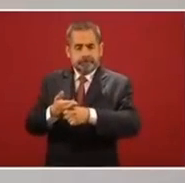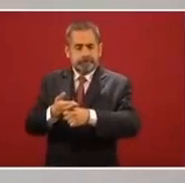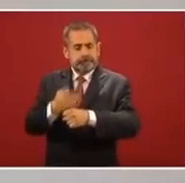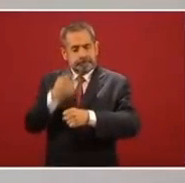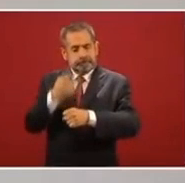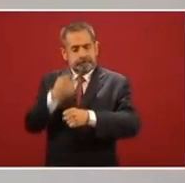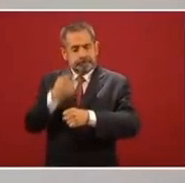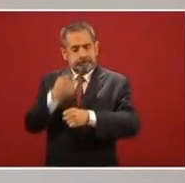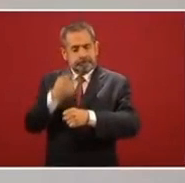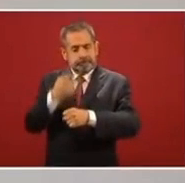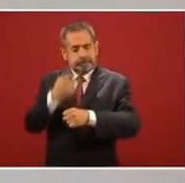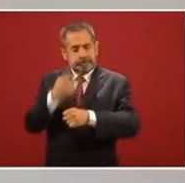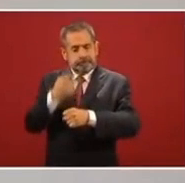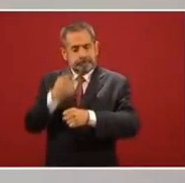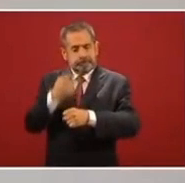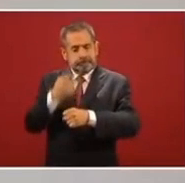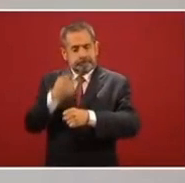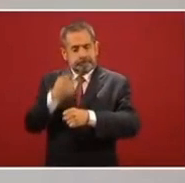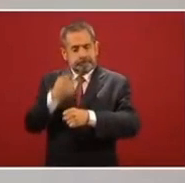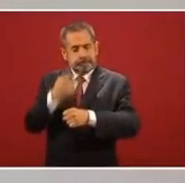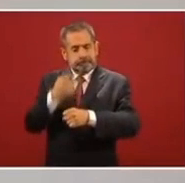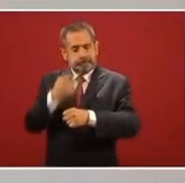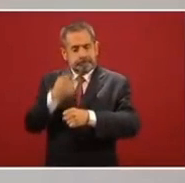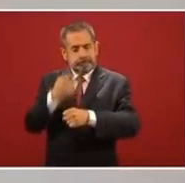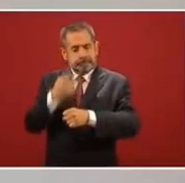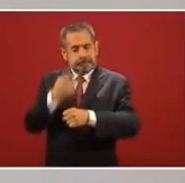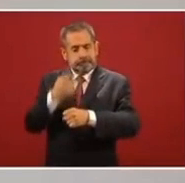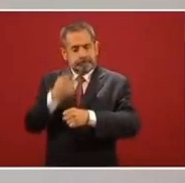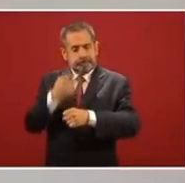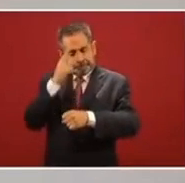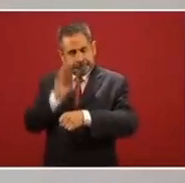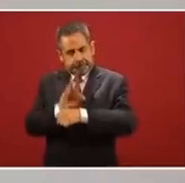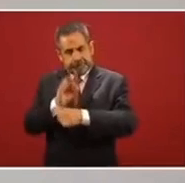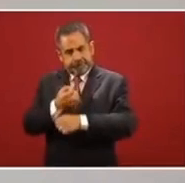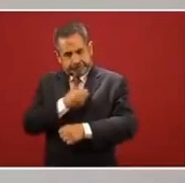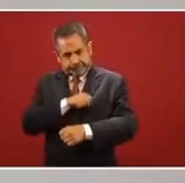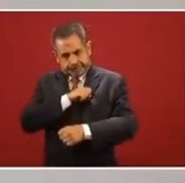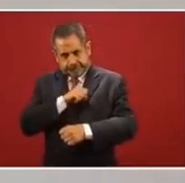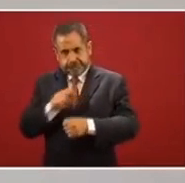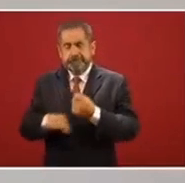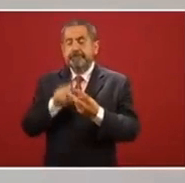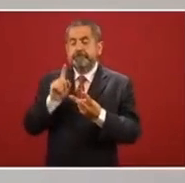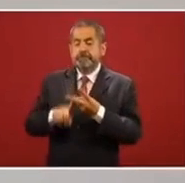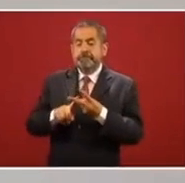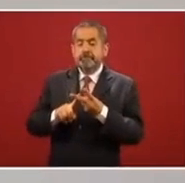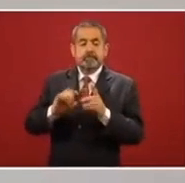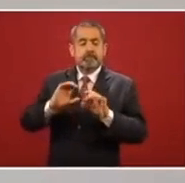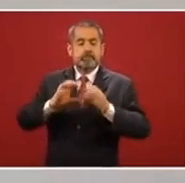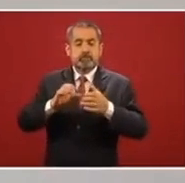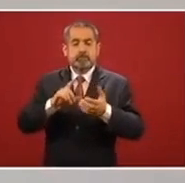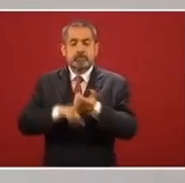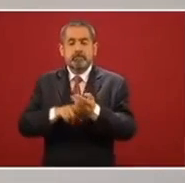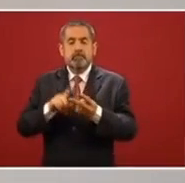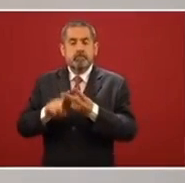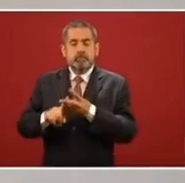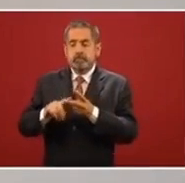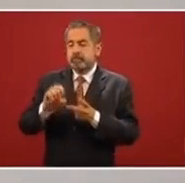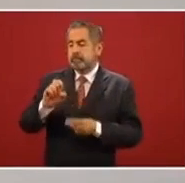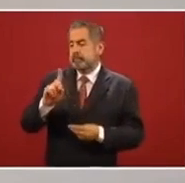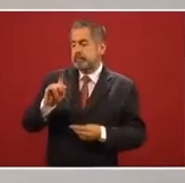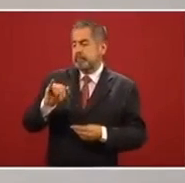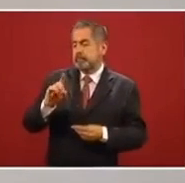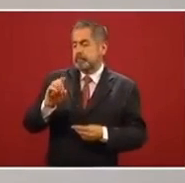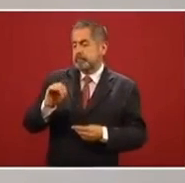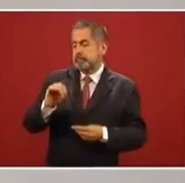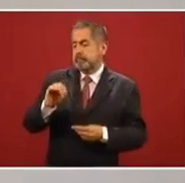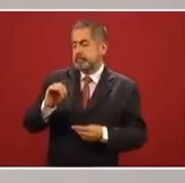Salud due to the prevention and health care y de Comunidad Técnica la Dirección General de Epidemiología.